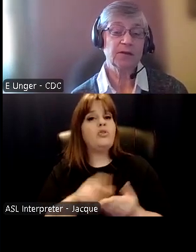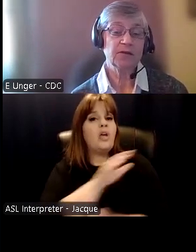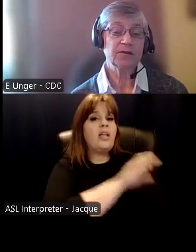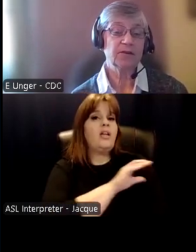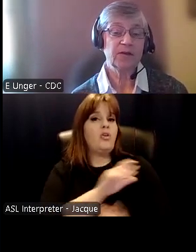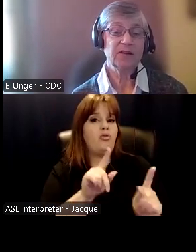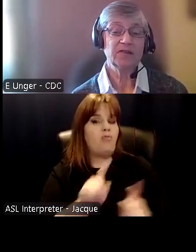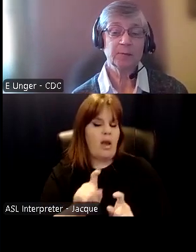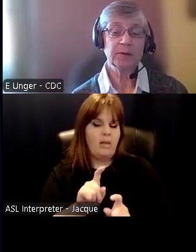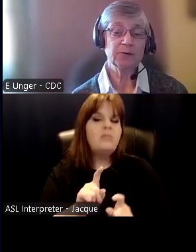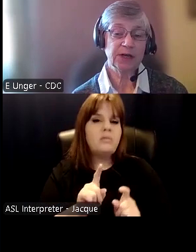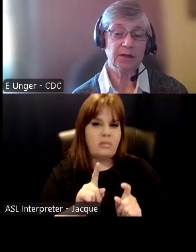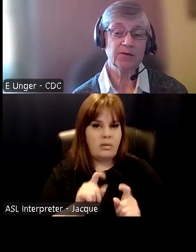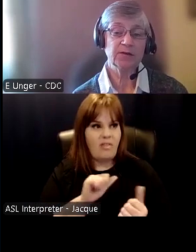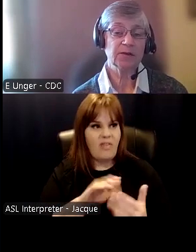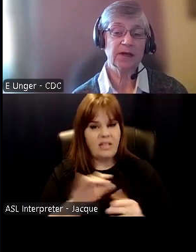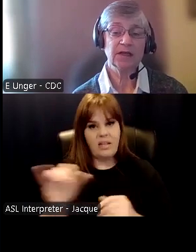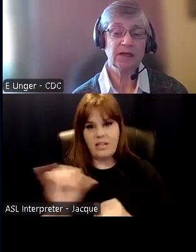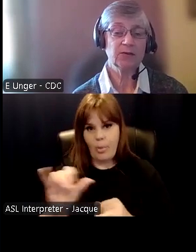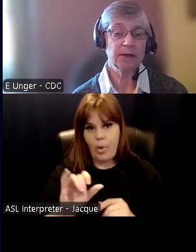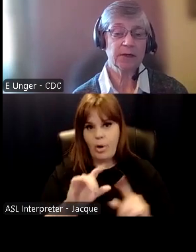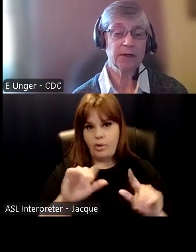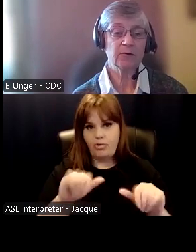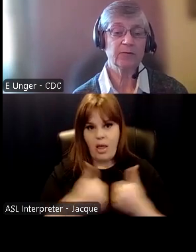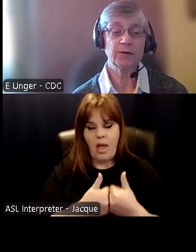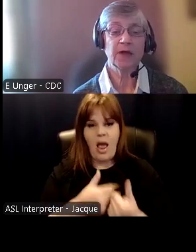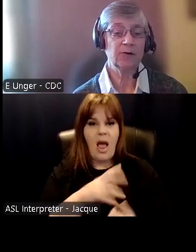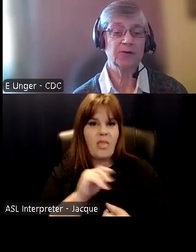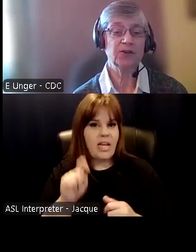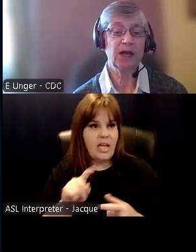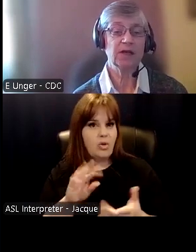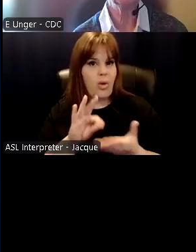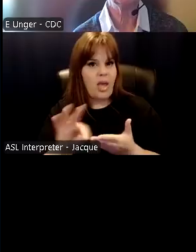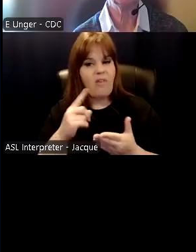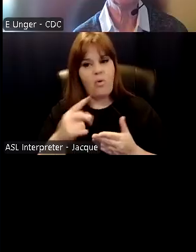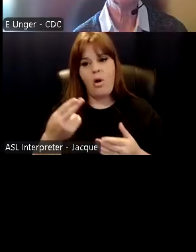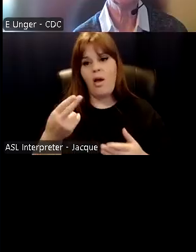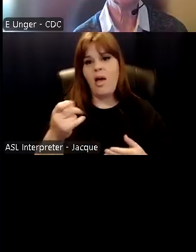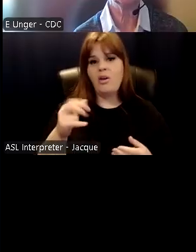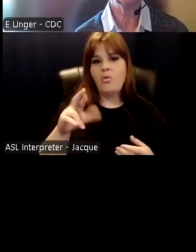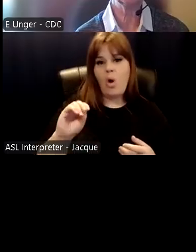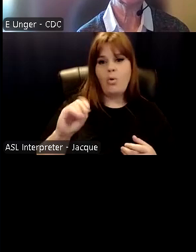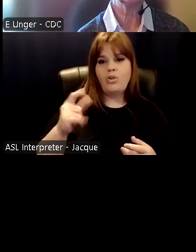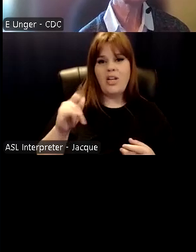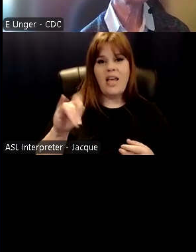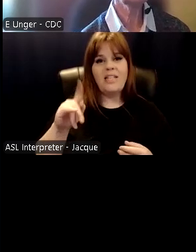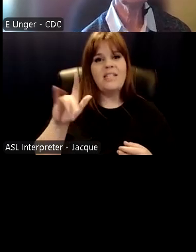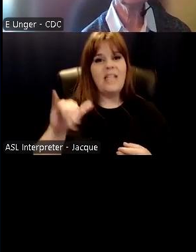these conditions face similar challenges and the need to account for the heterogeneity of these conditions.